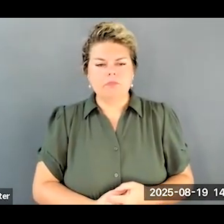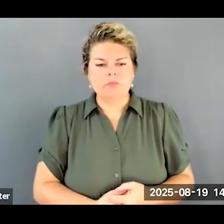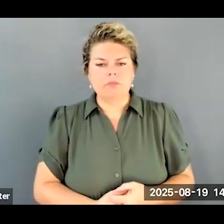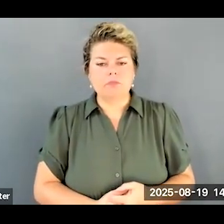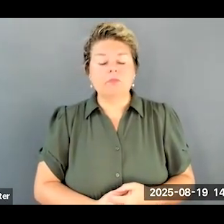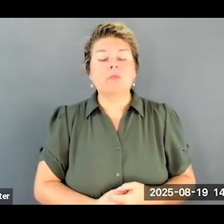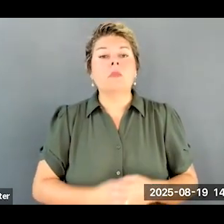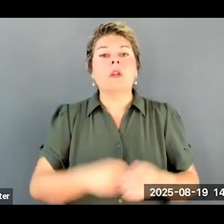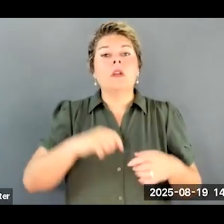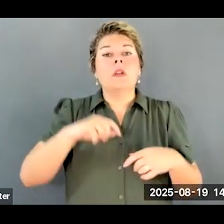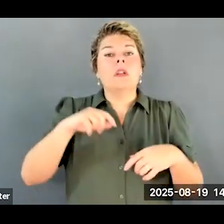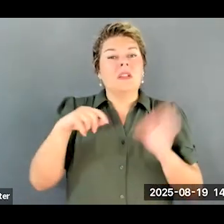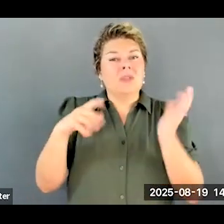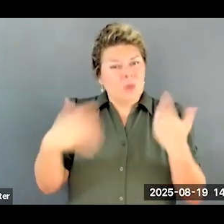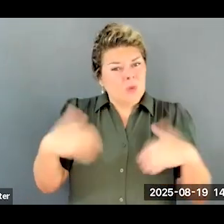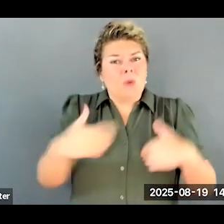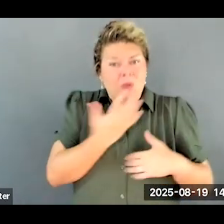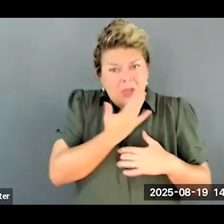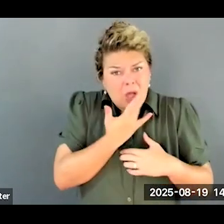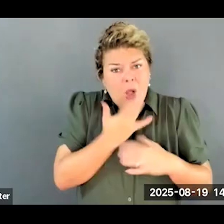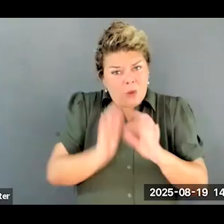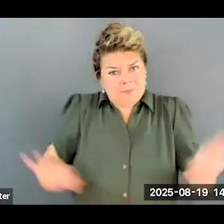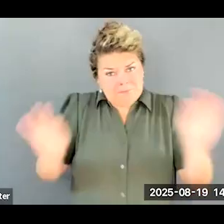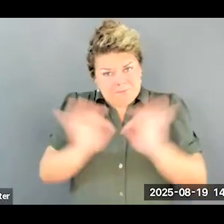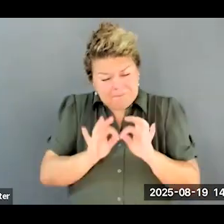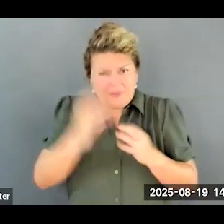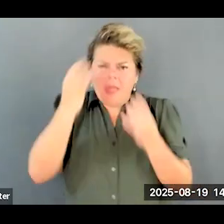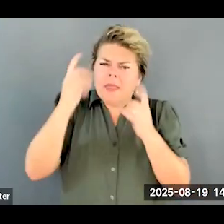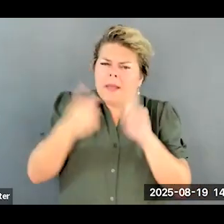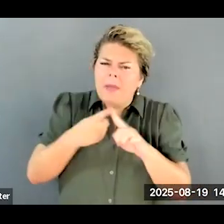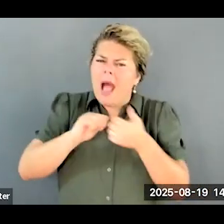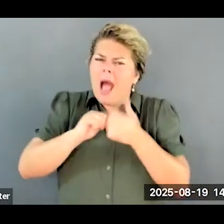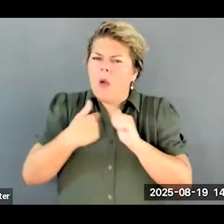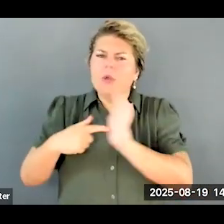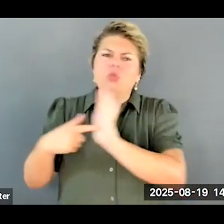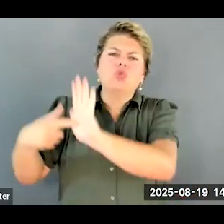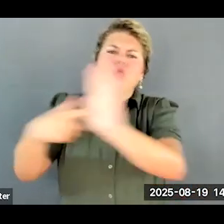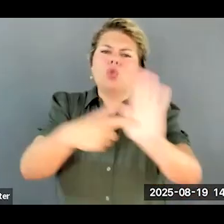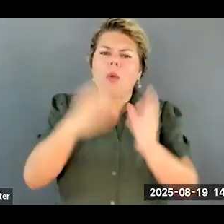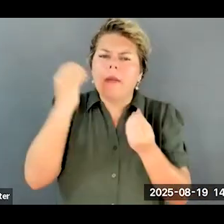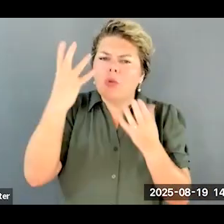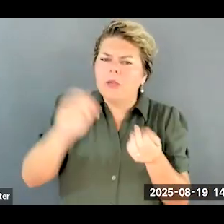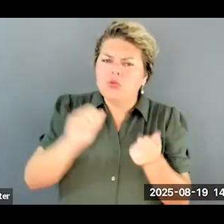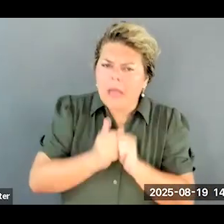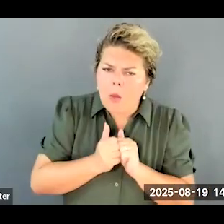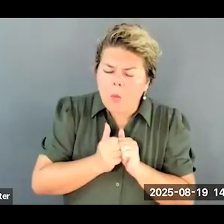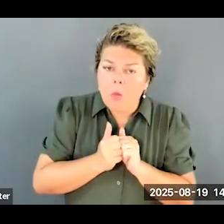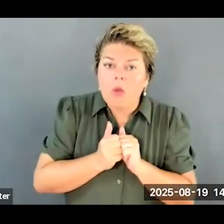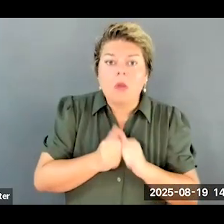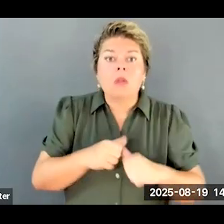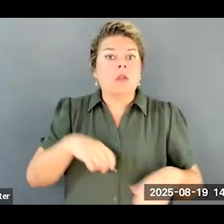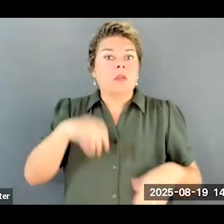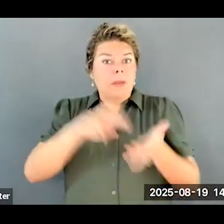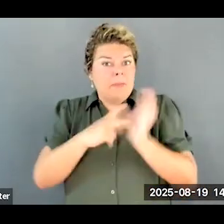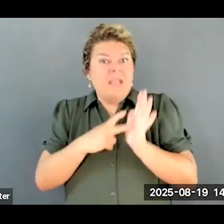Further, when talking about the importance of color, we want to consider how we convey information. So color shouldn't be the only means